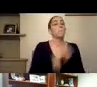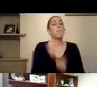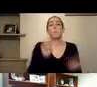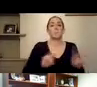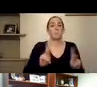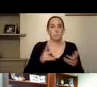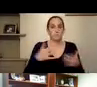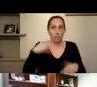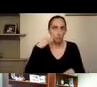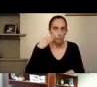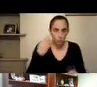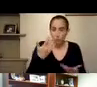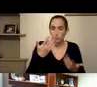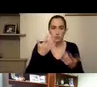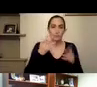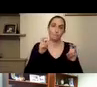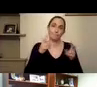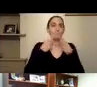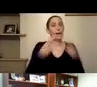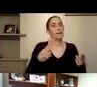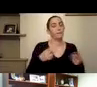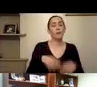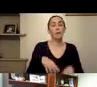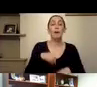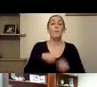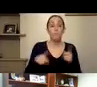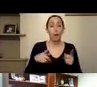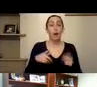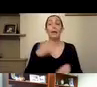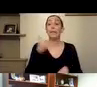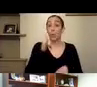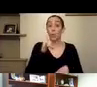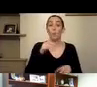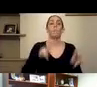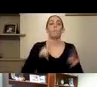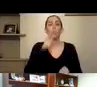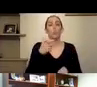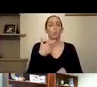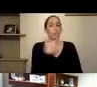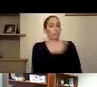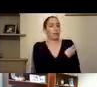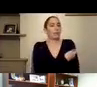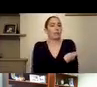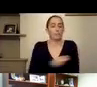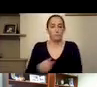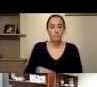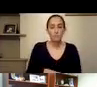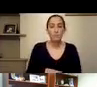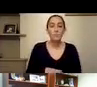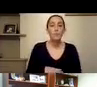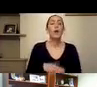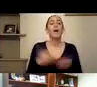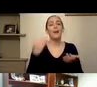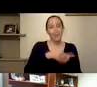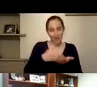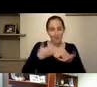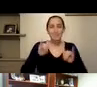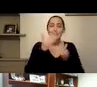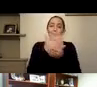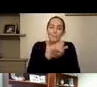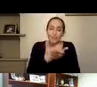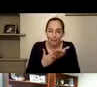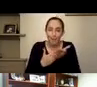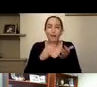you've vaccinated a ton of the population, which are these people in yellow. And so again, even though you still have a few infections that are